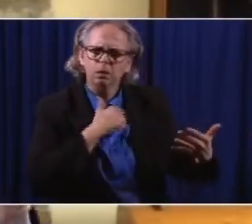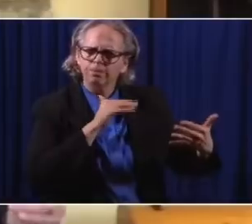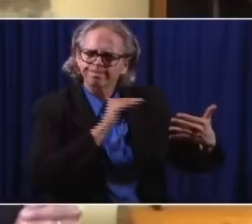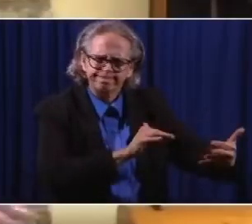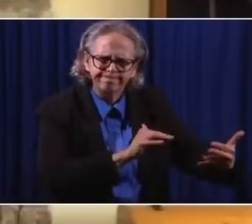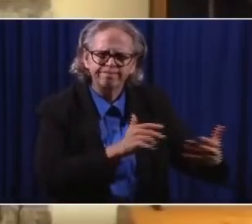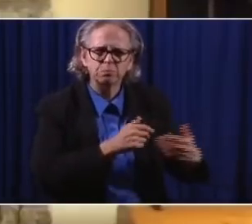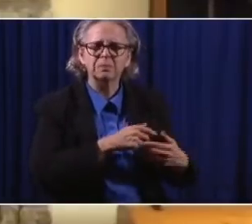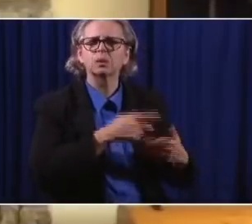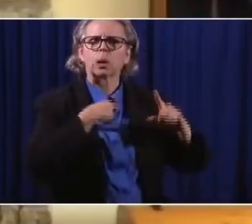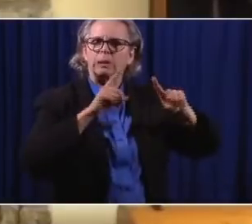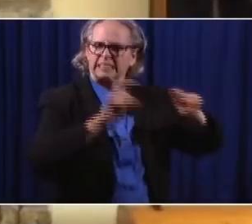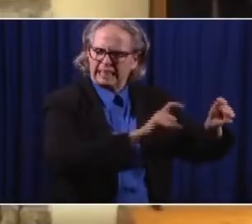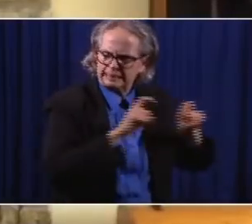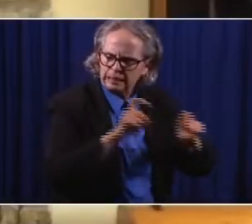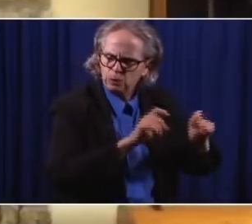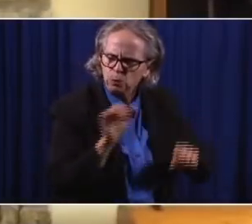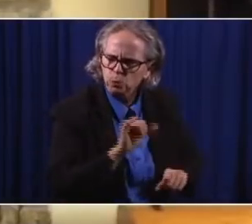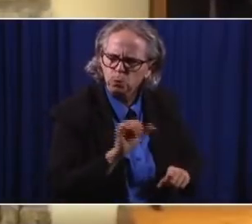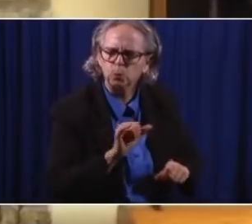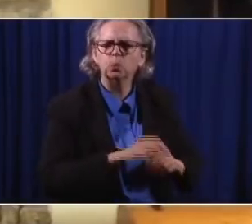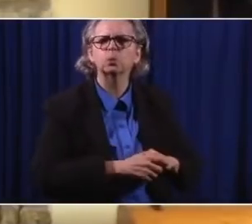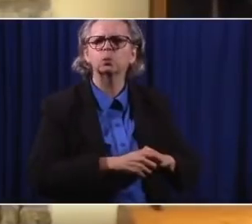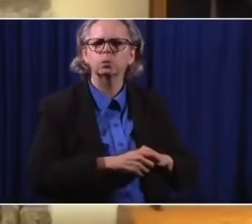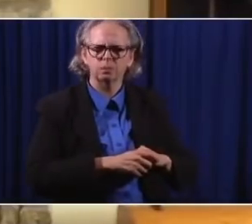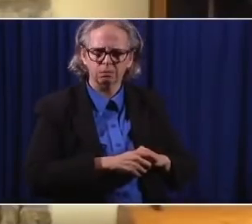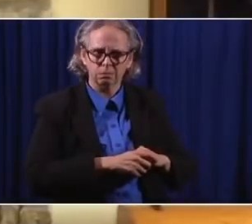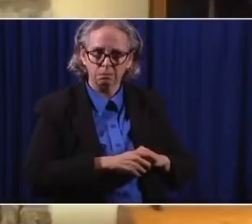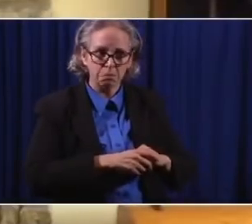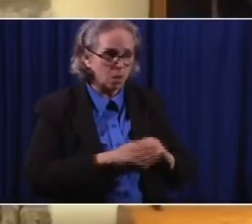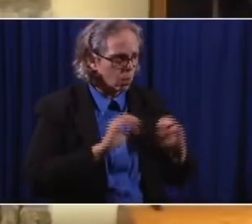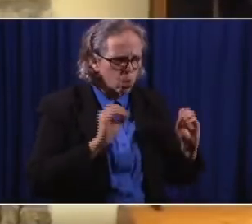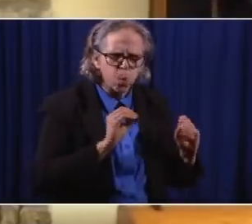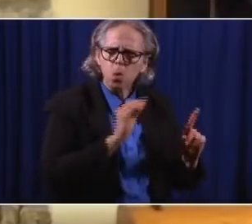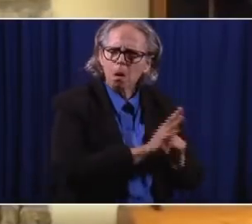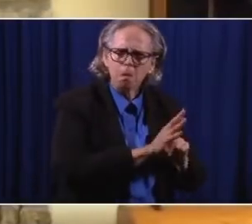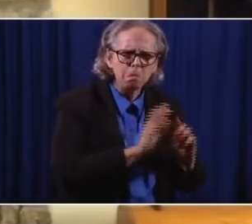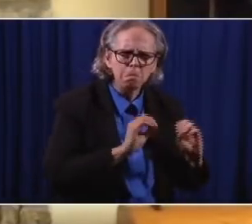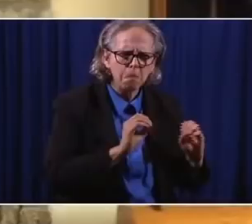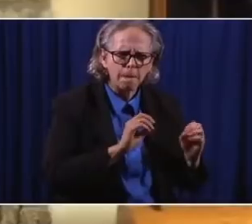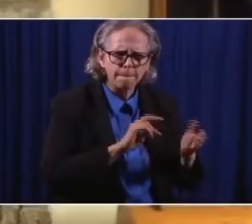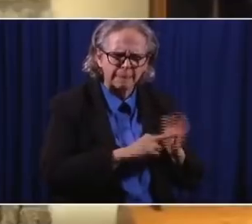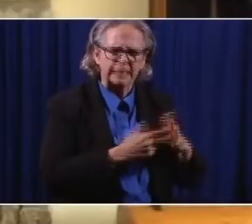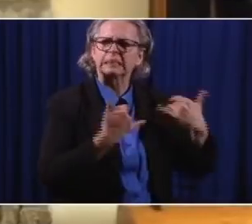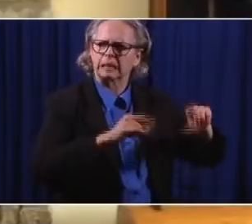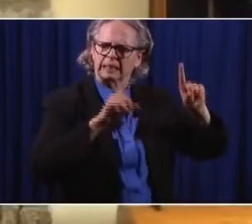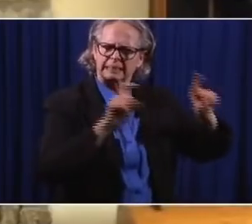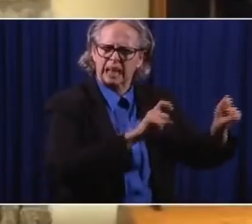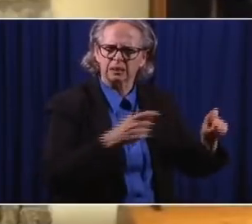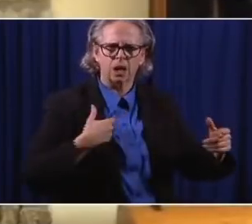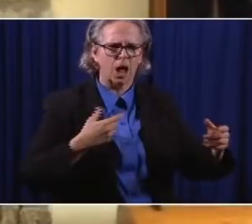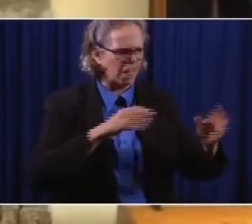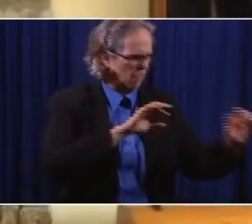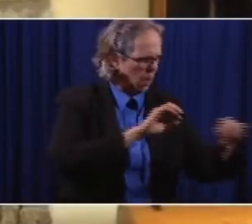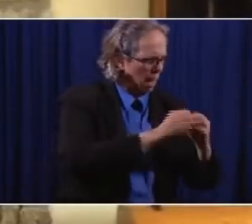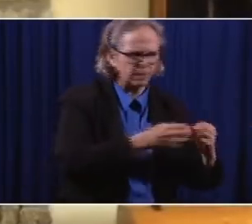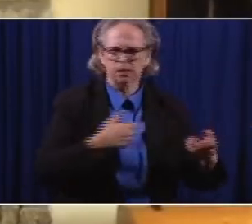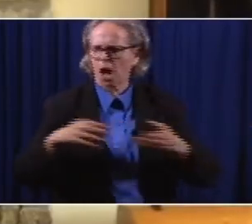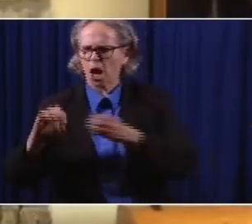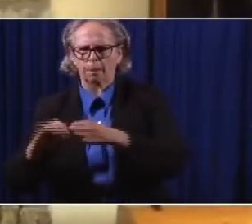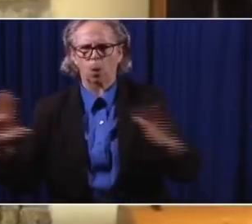them, even though they've not been exposed. And we're going to see what kind of numbers that we see.